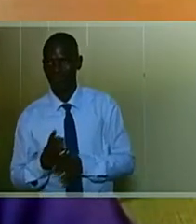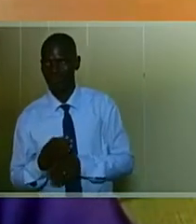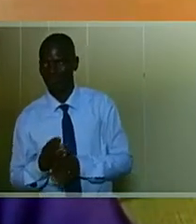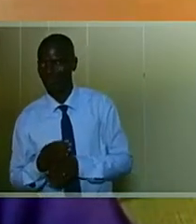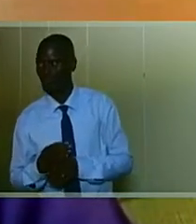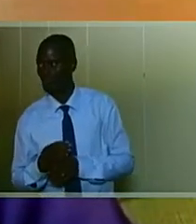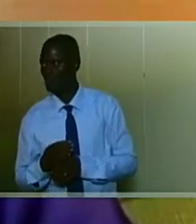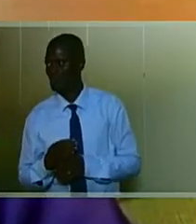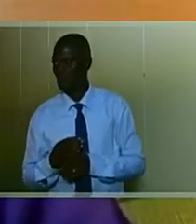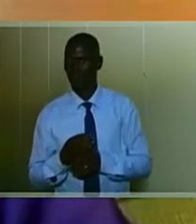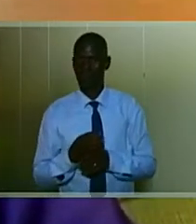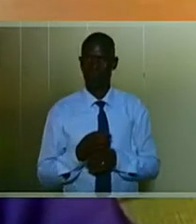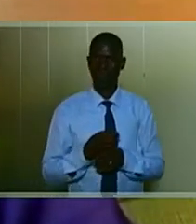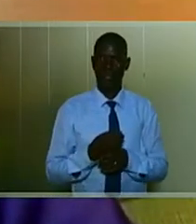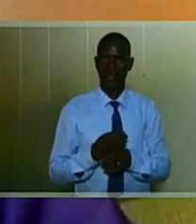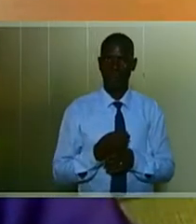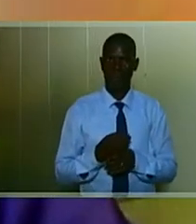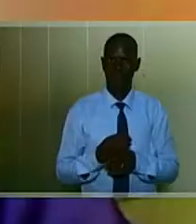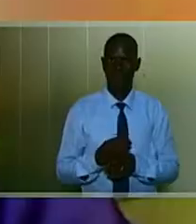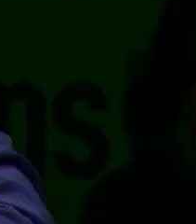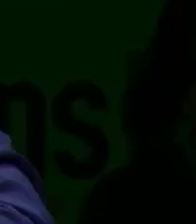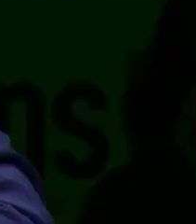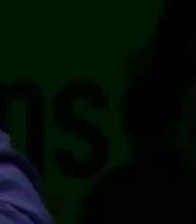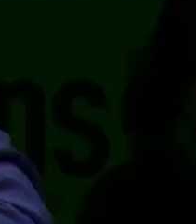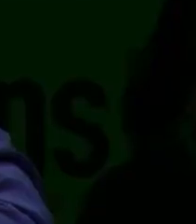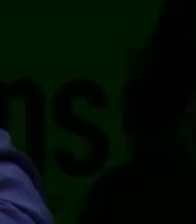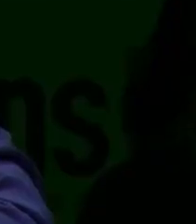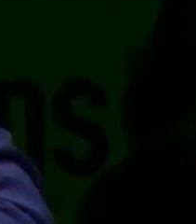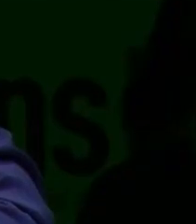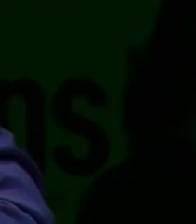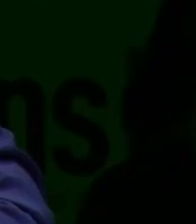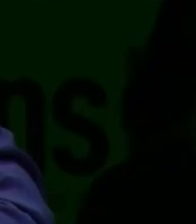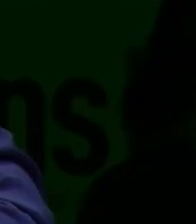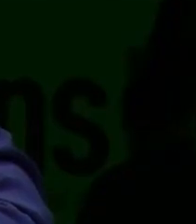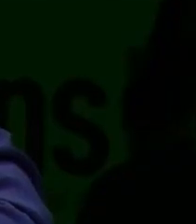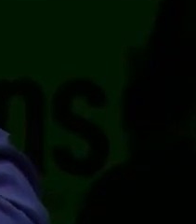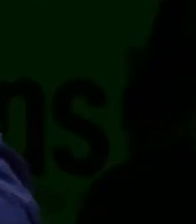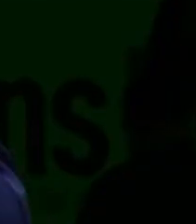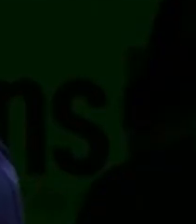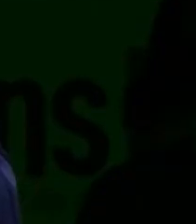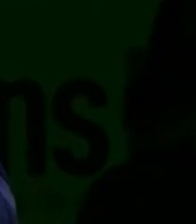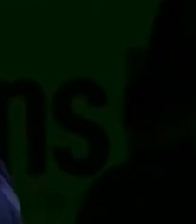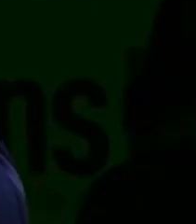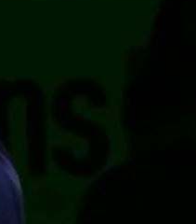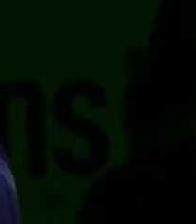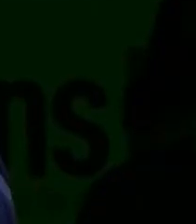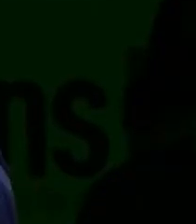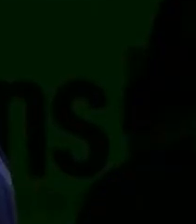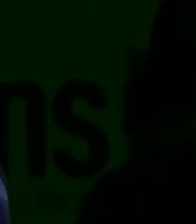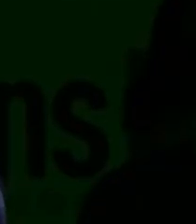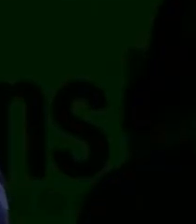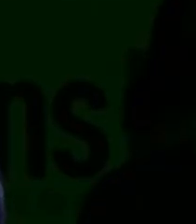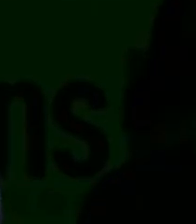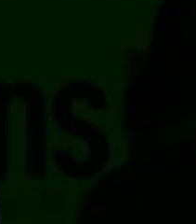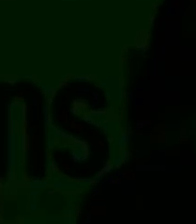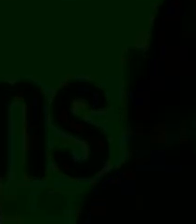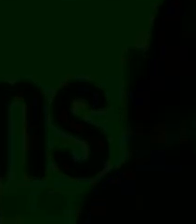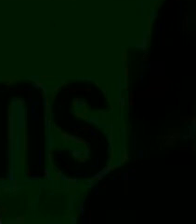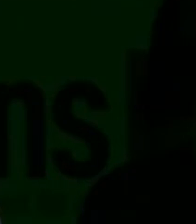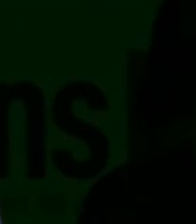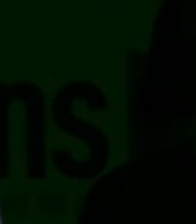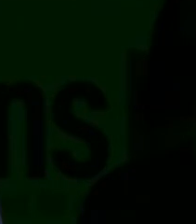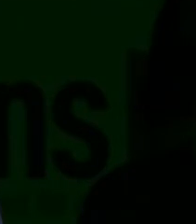not the question of monetization of our policy. Senator, let me, I'd like you to tell us